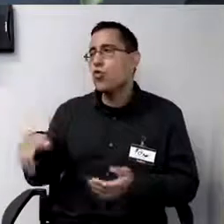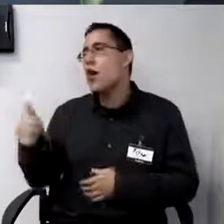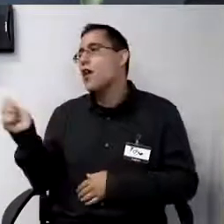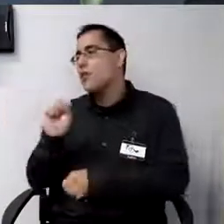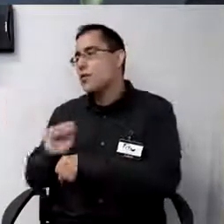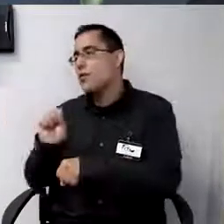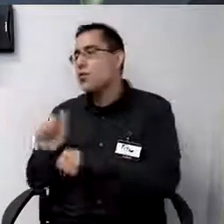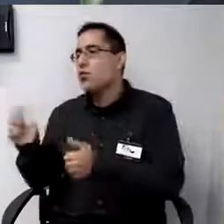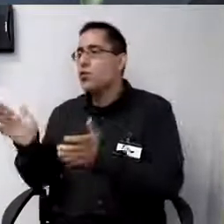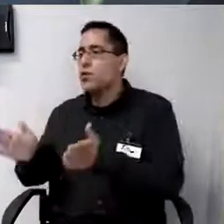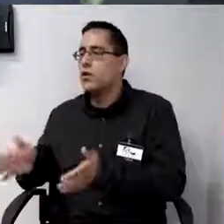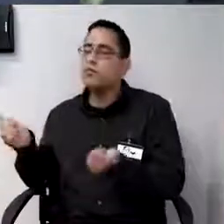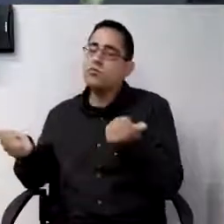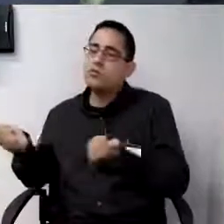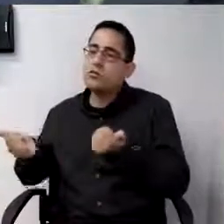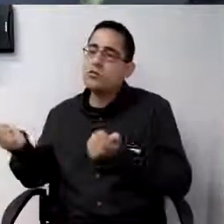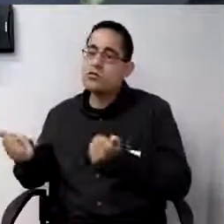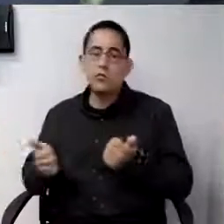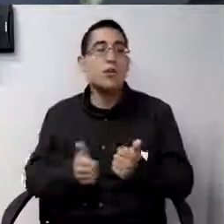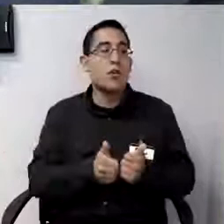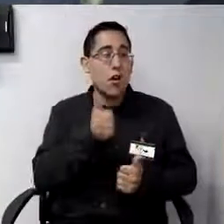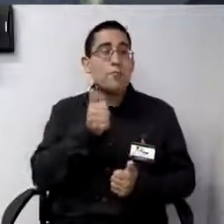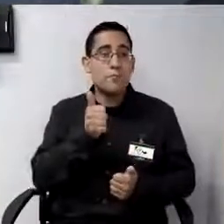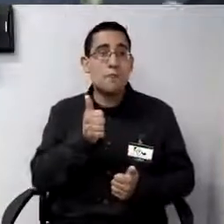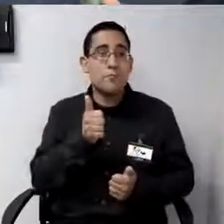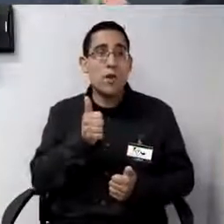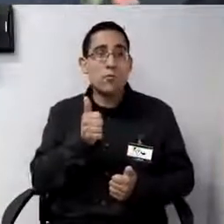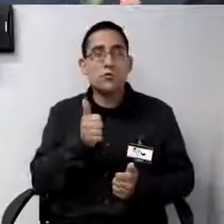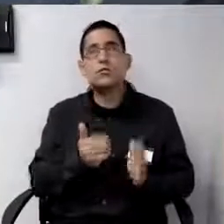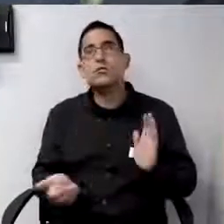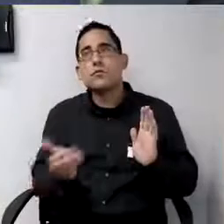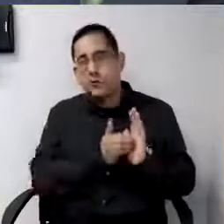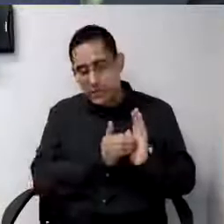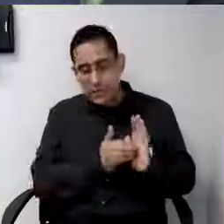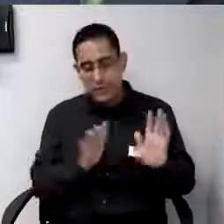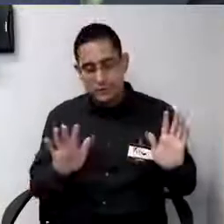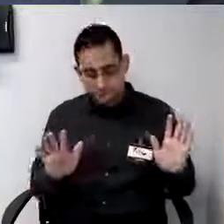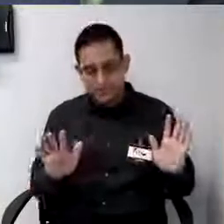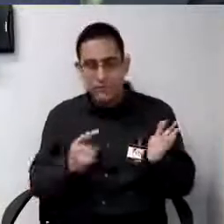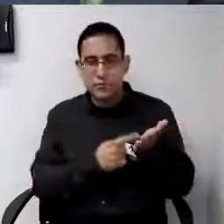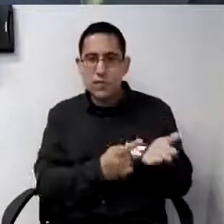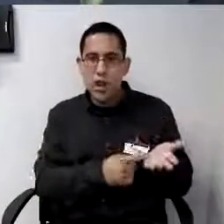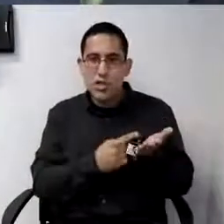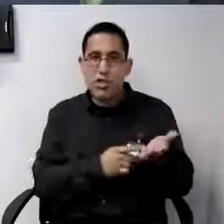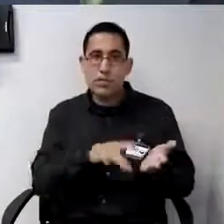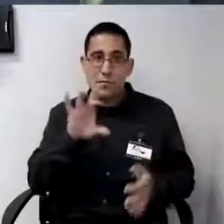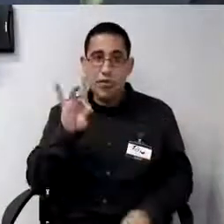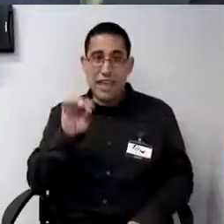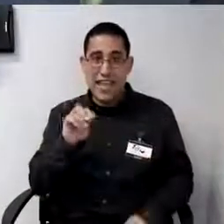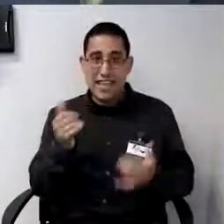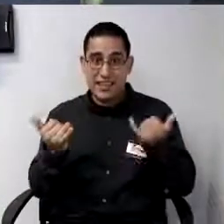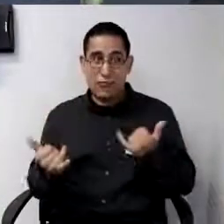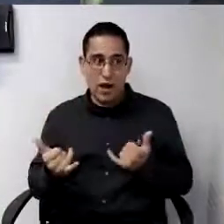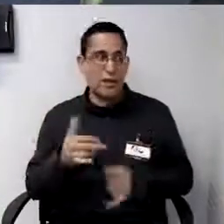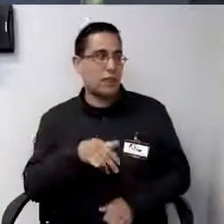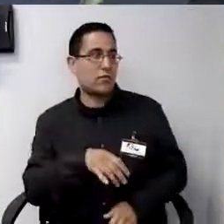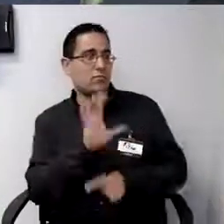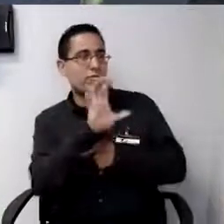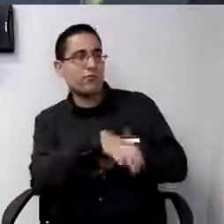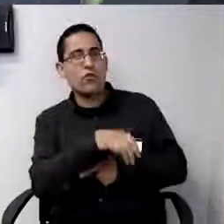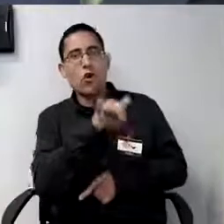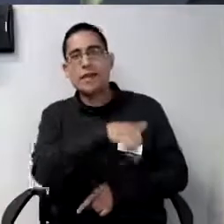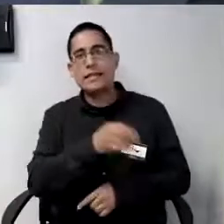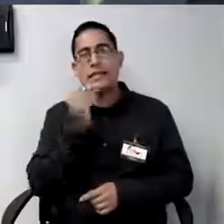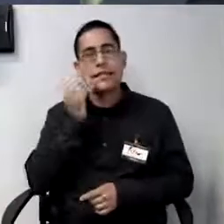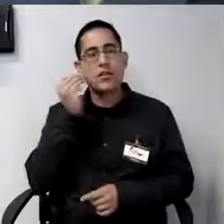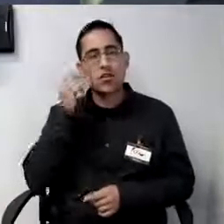employees? Most of them have been, again, you know, I talked about 80 of them that are out on quarantine right now, and the